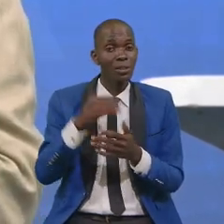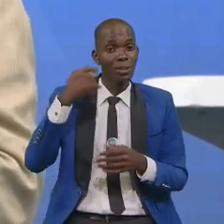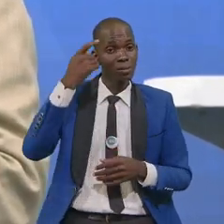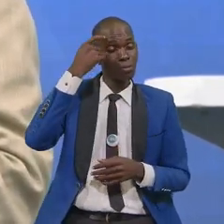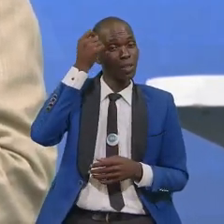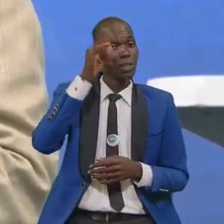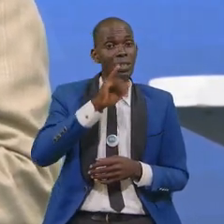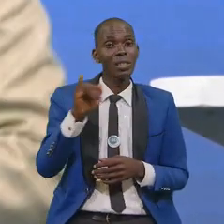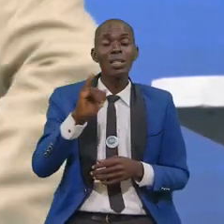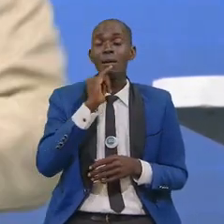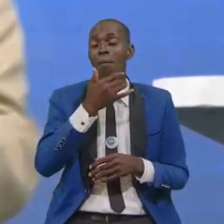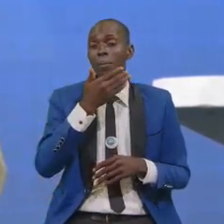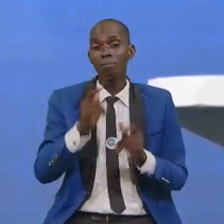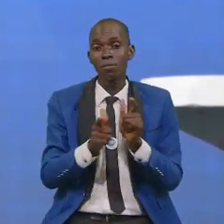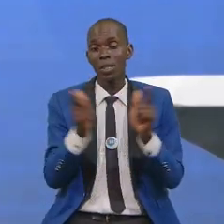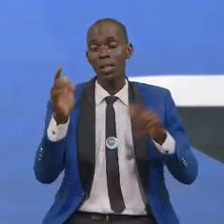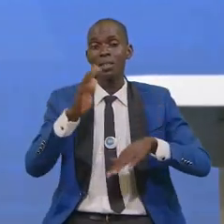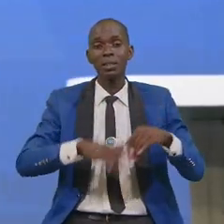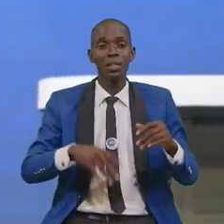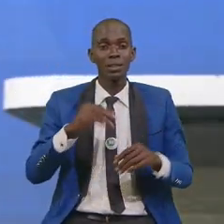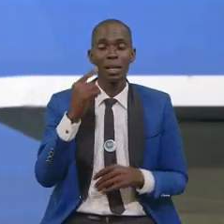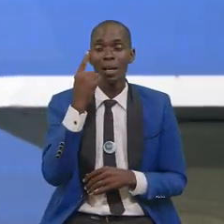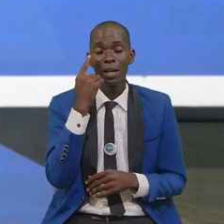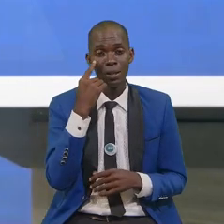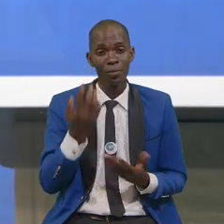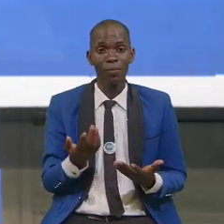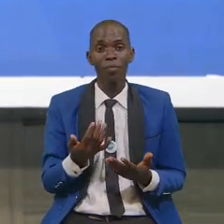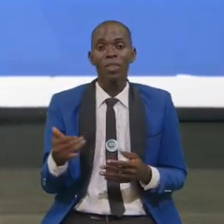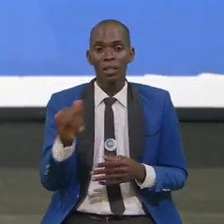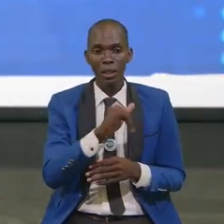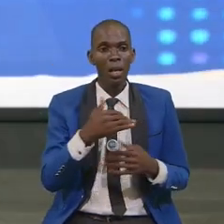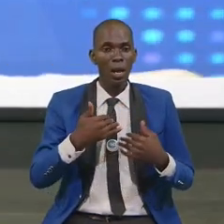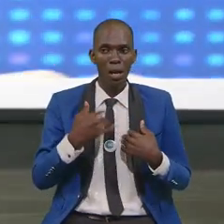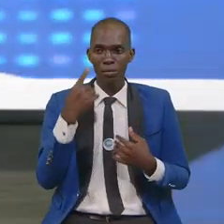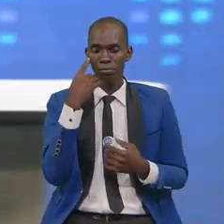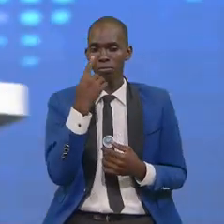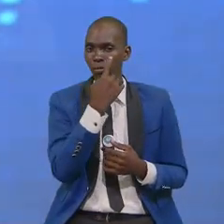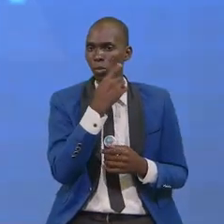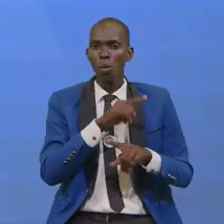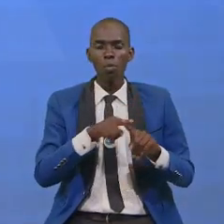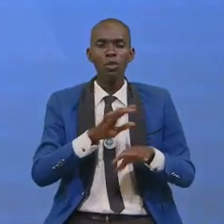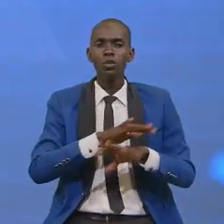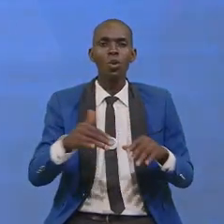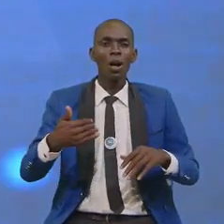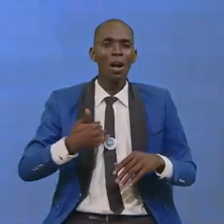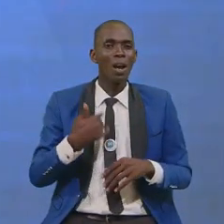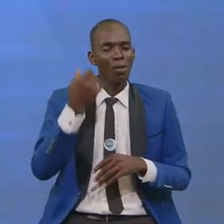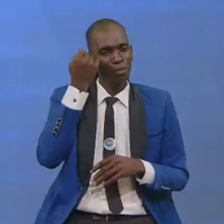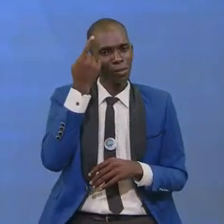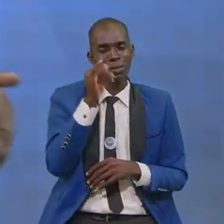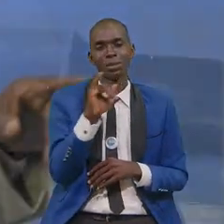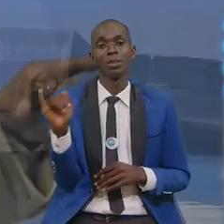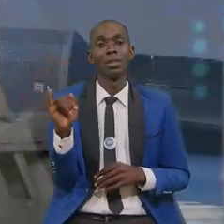than sight. They have sight, they don't have perception. And